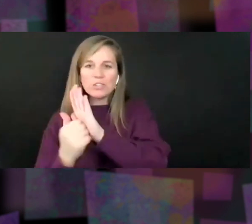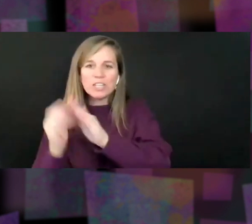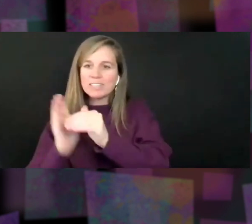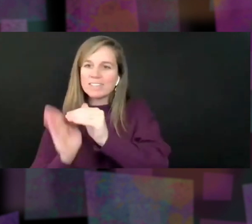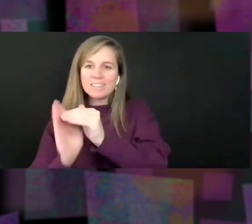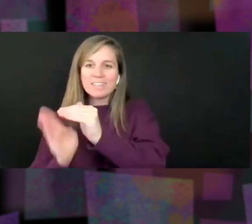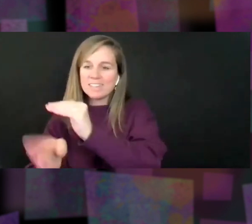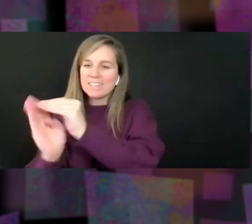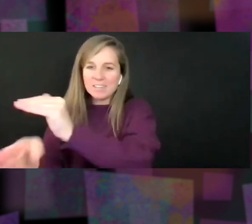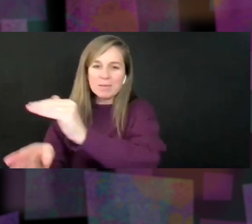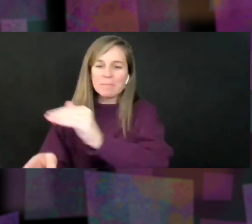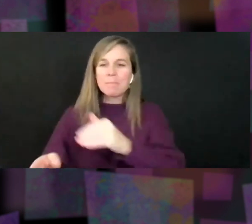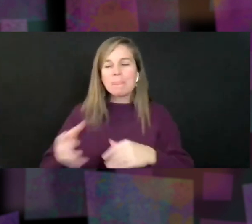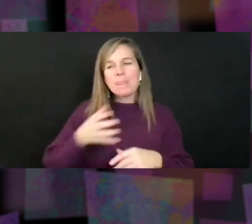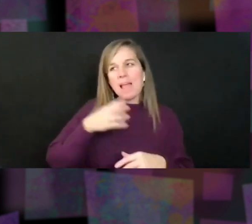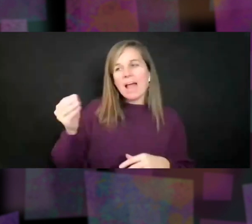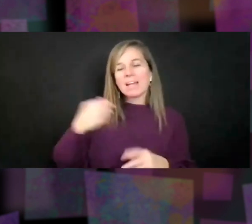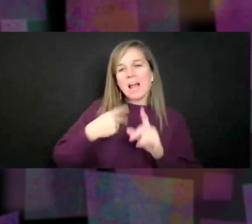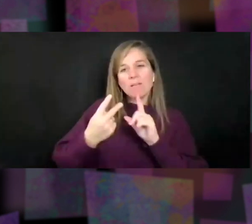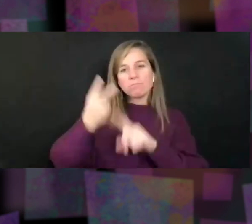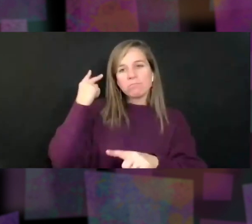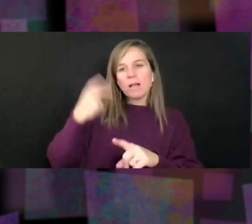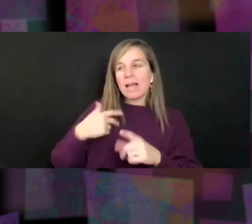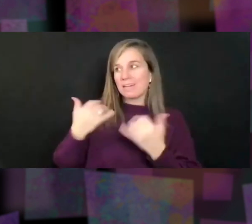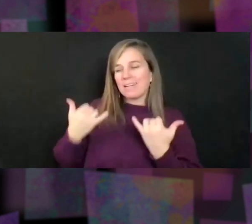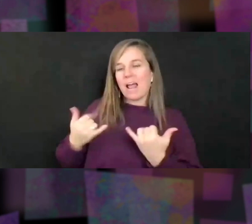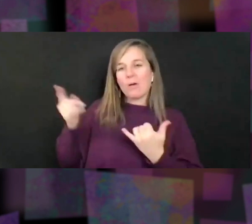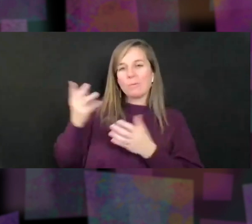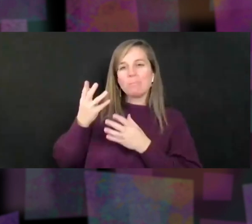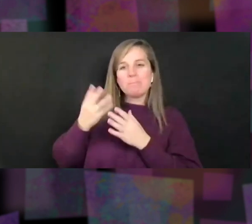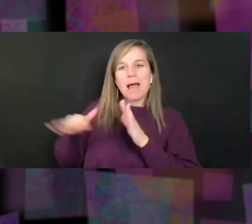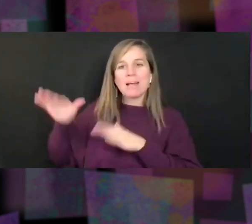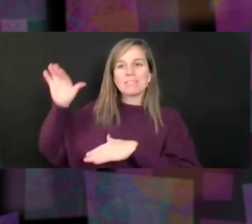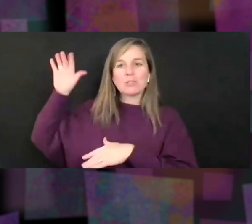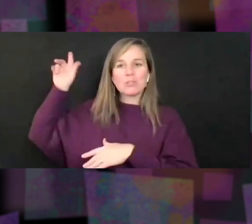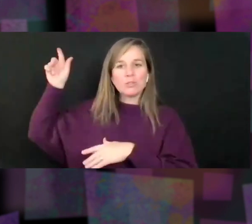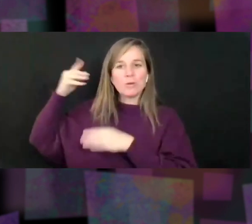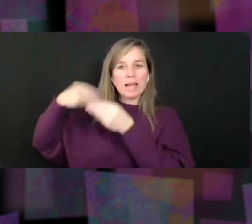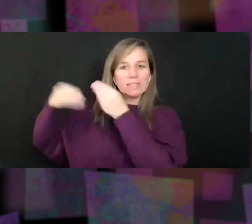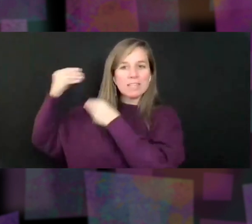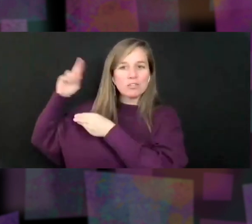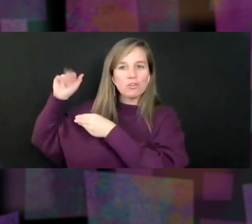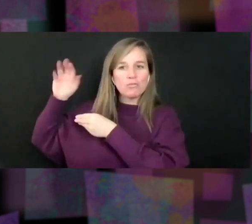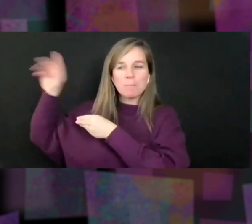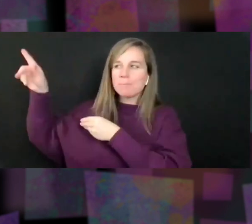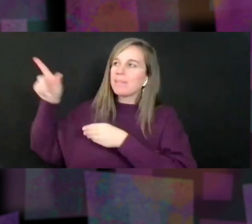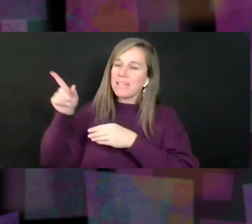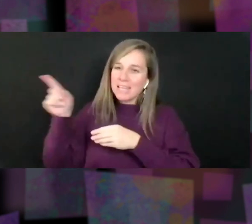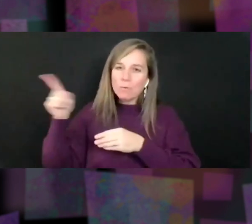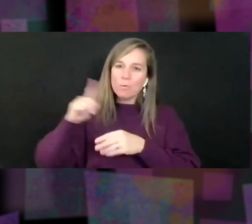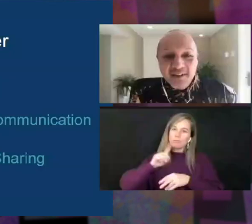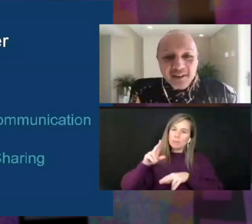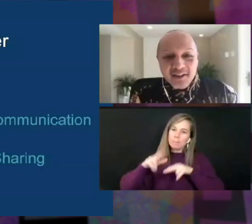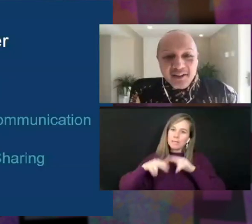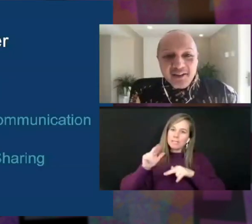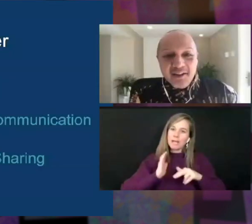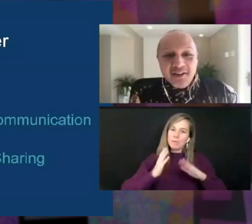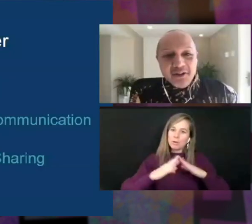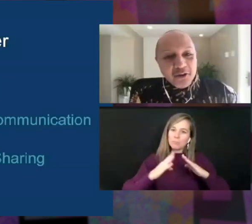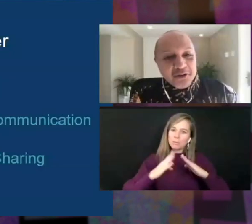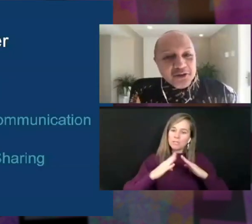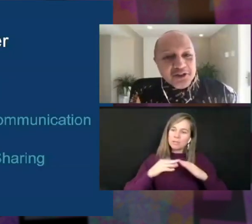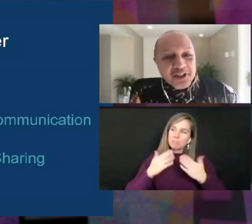more appreciative of those moments than ever. He was making community.